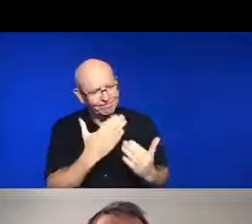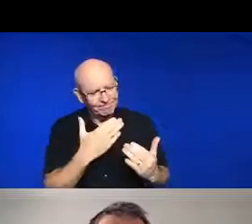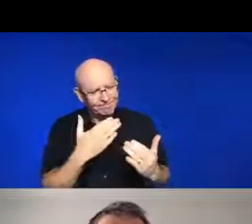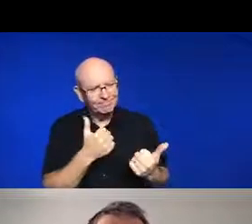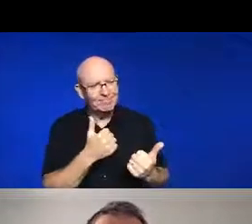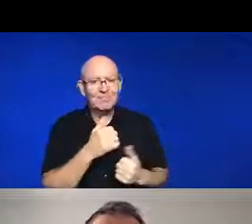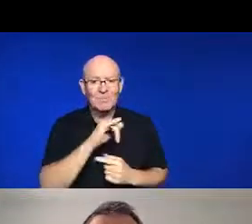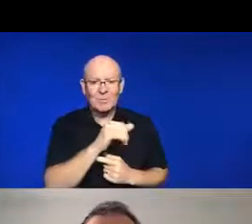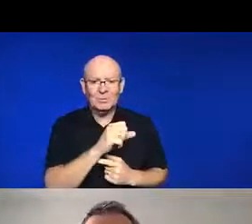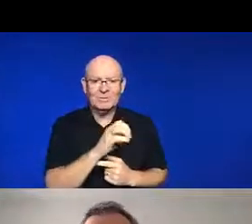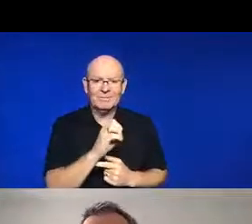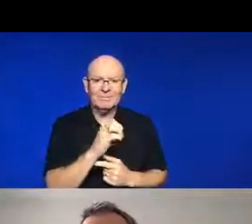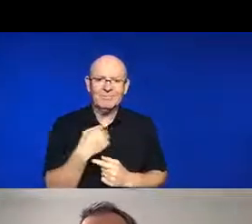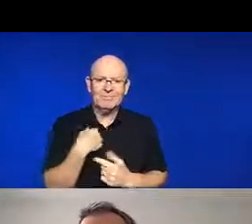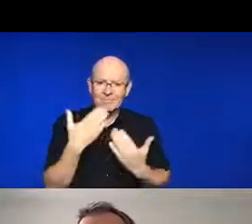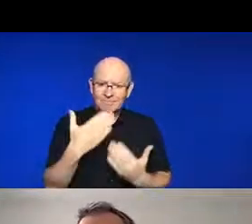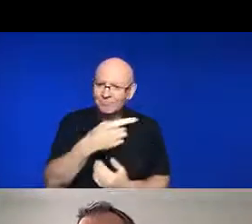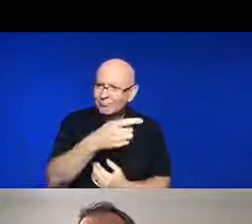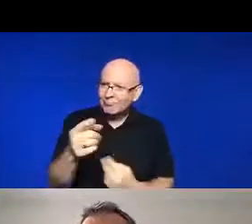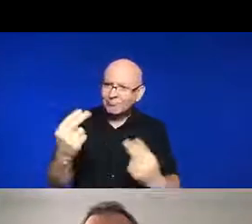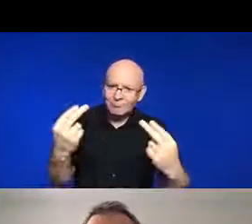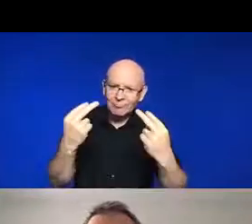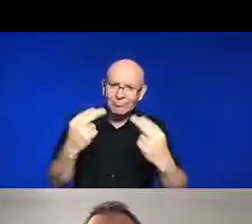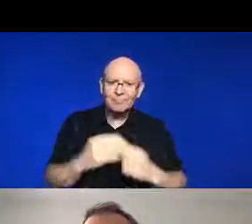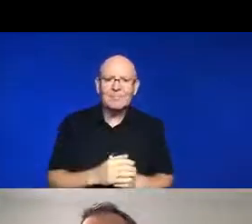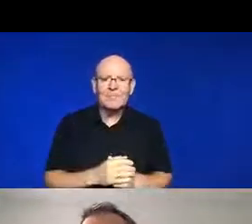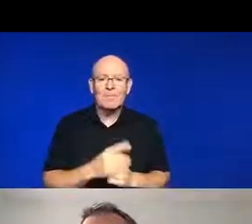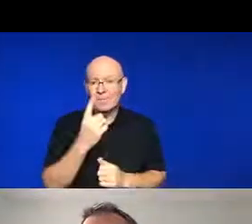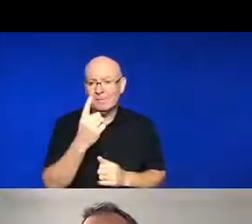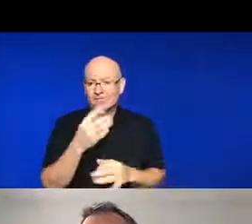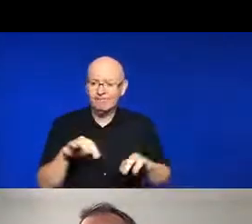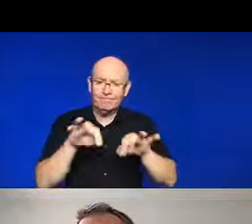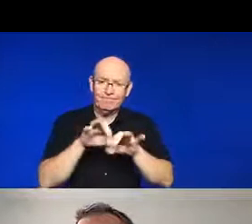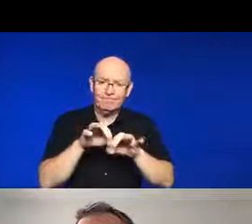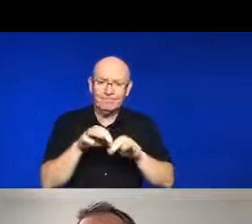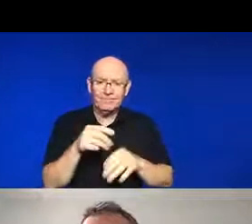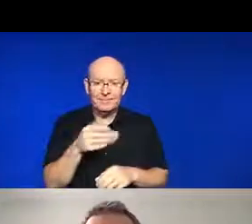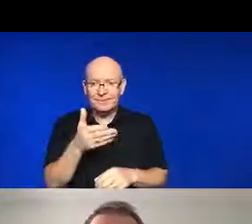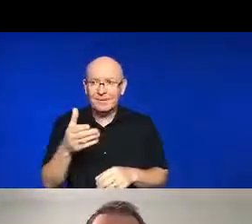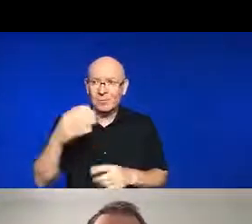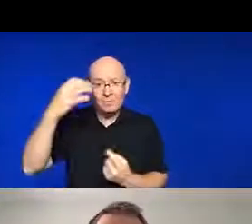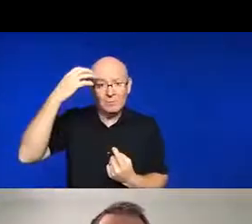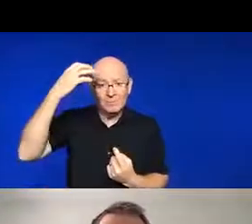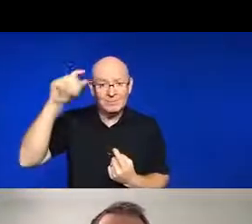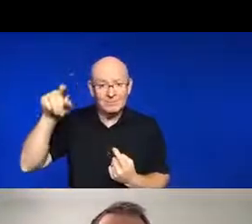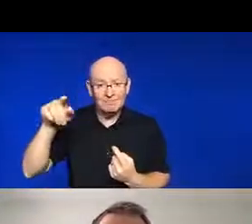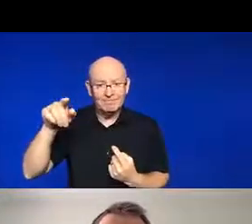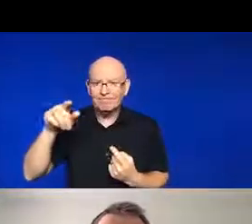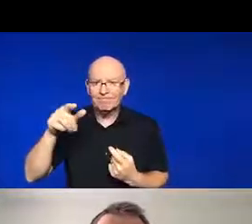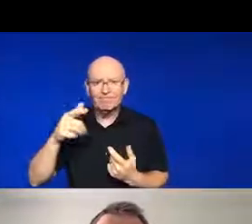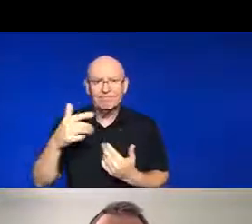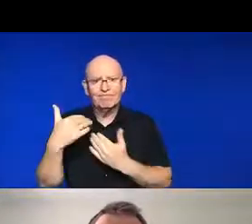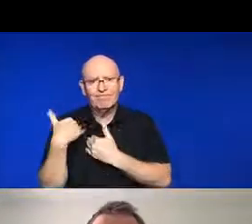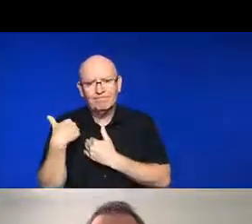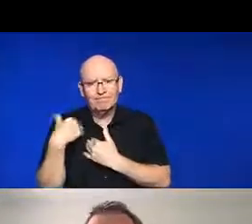of government in the response to COVID-19 is social protection. And we